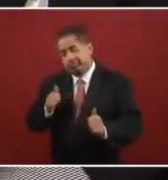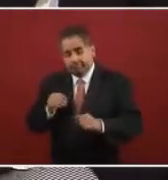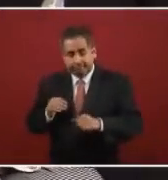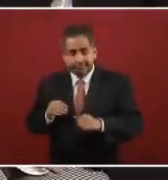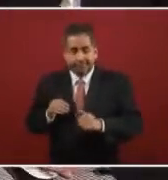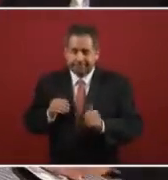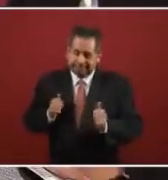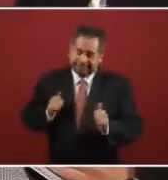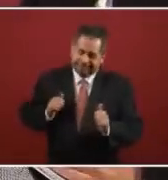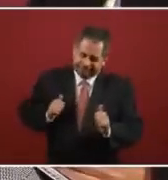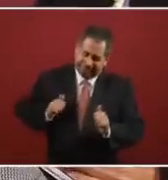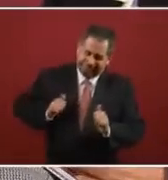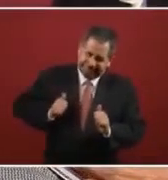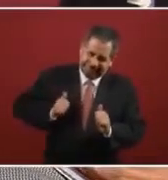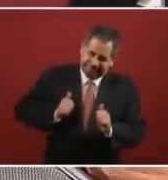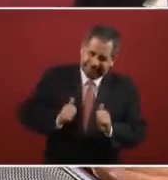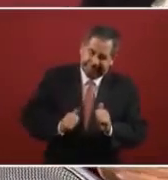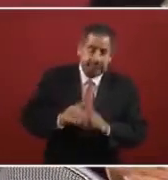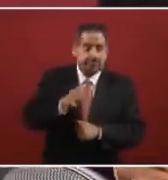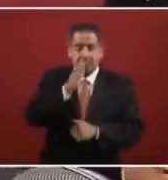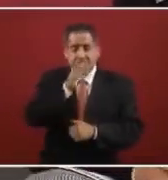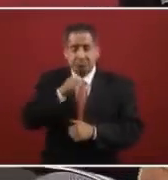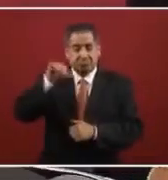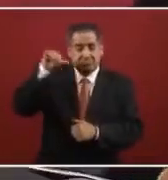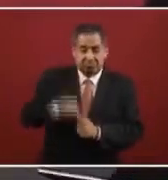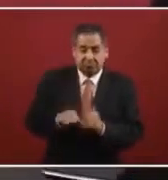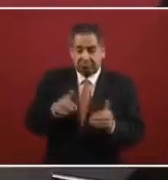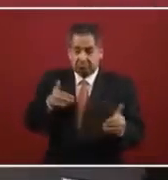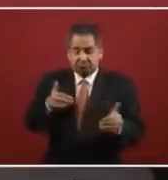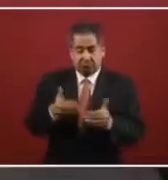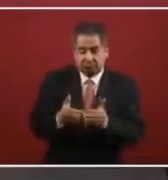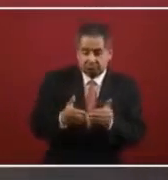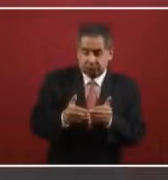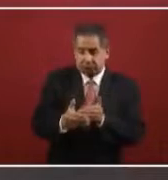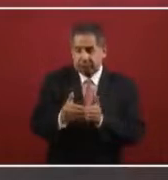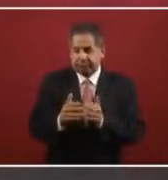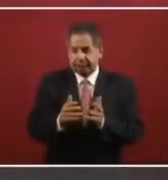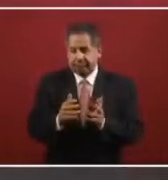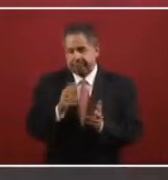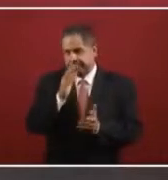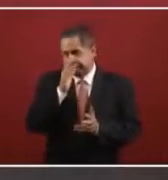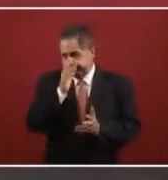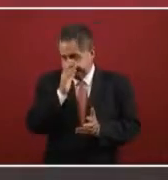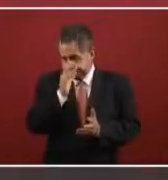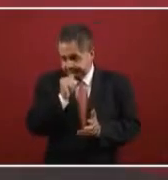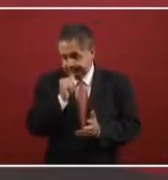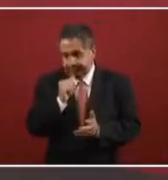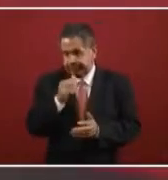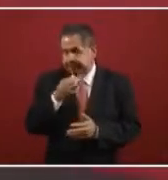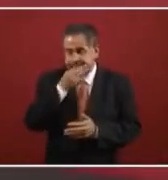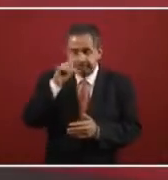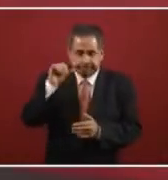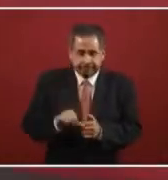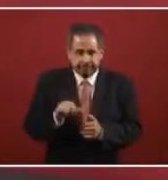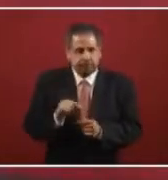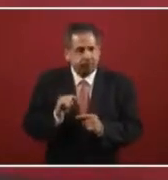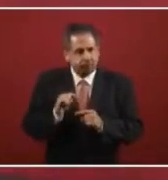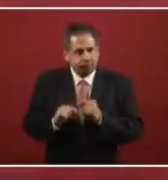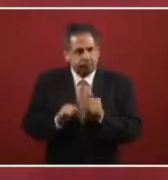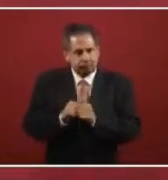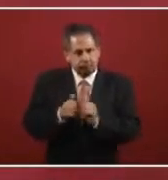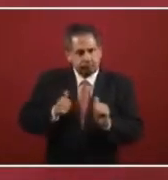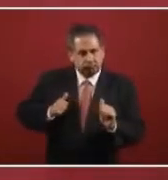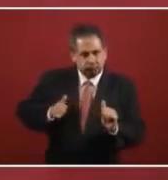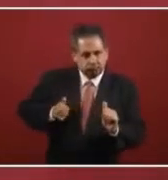and repair all this damage that they did. And we can't do it from night to day.